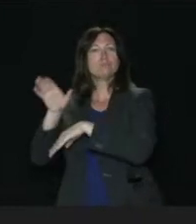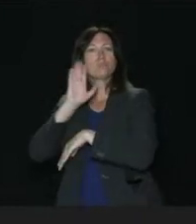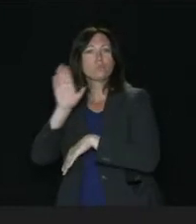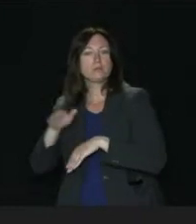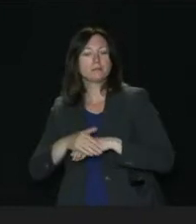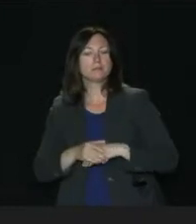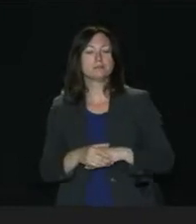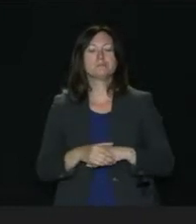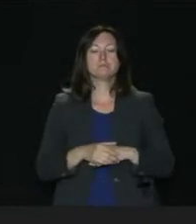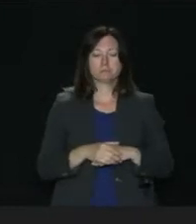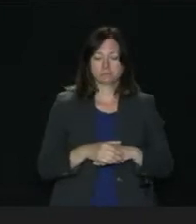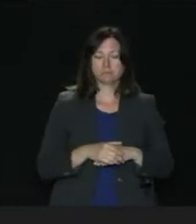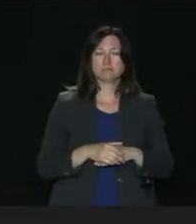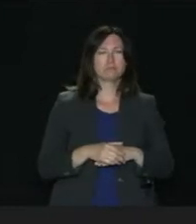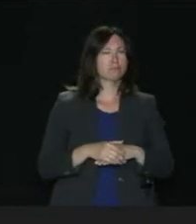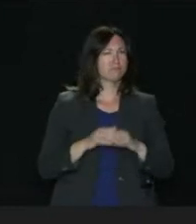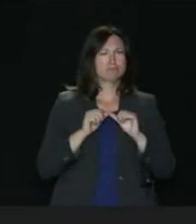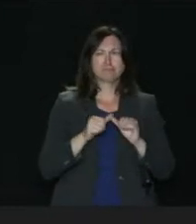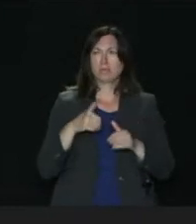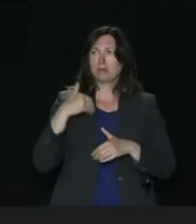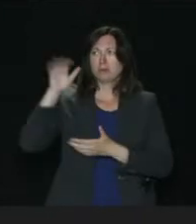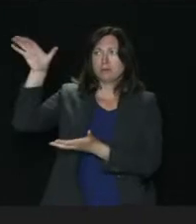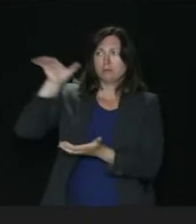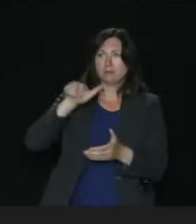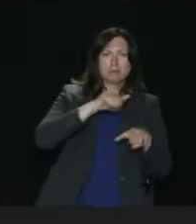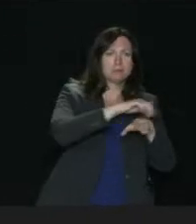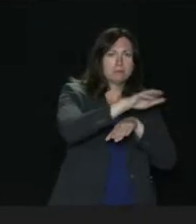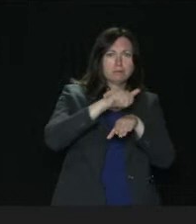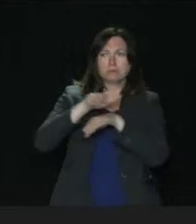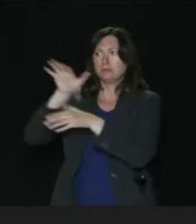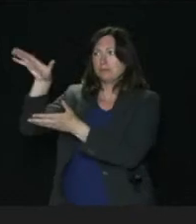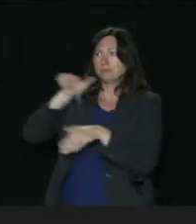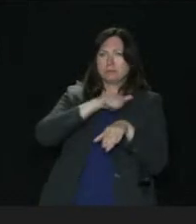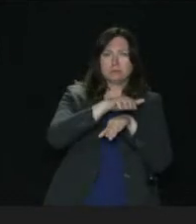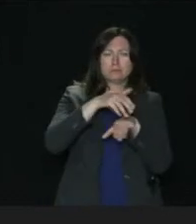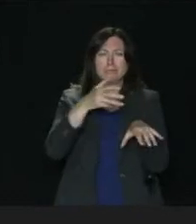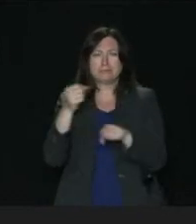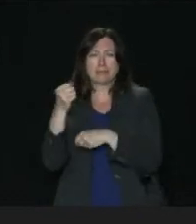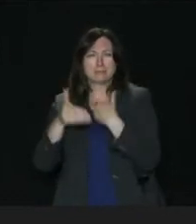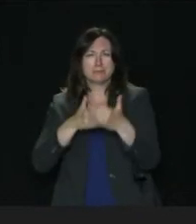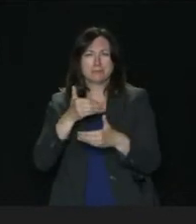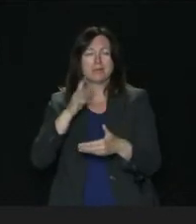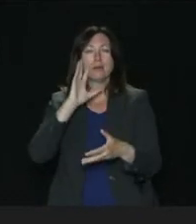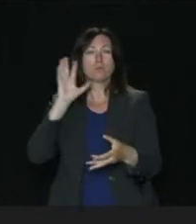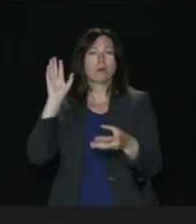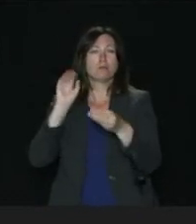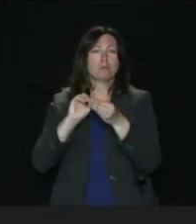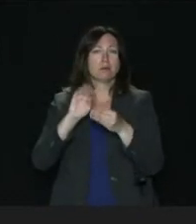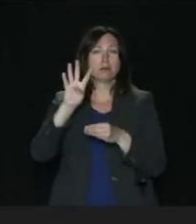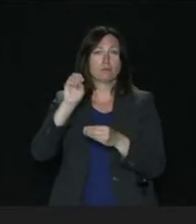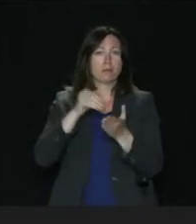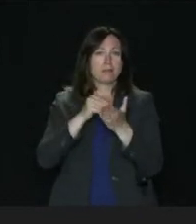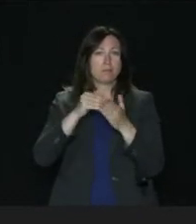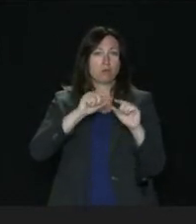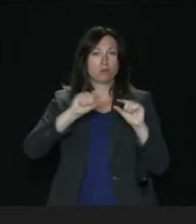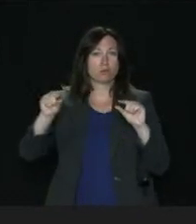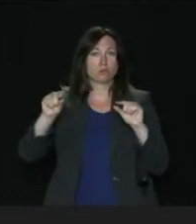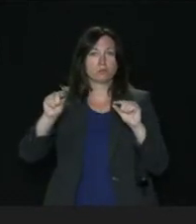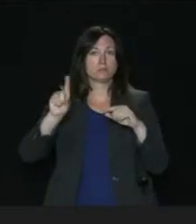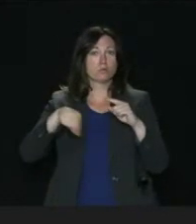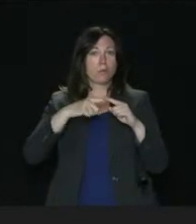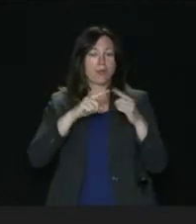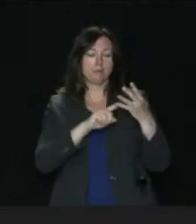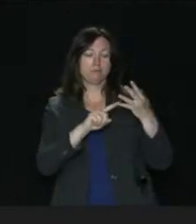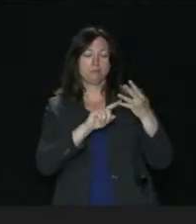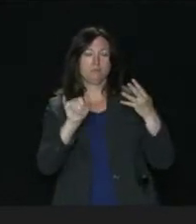Our distribution tempo keeps on increasing, with more than 40 million doses scheduled by the end of June and solid